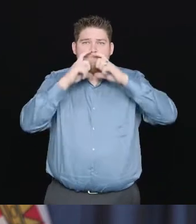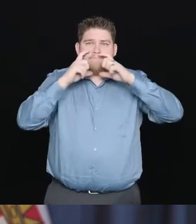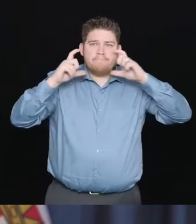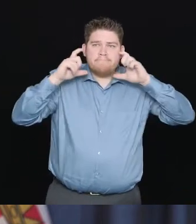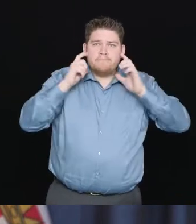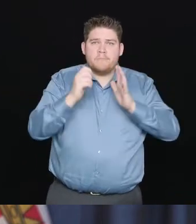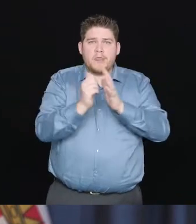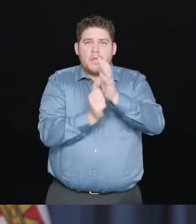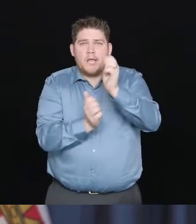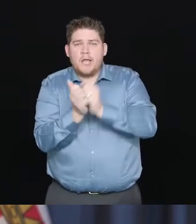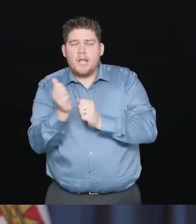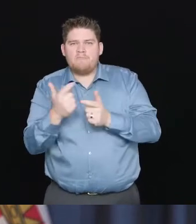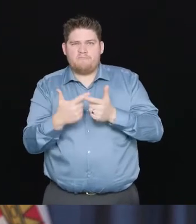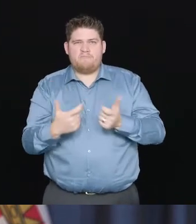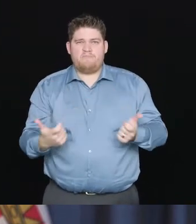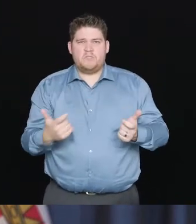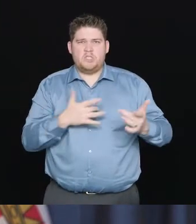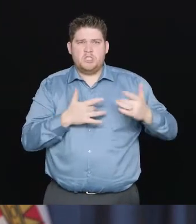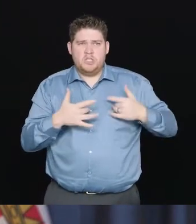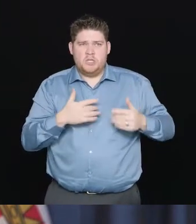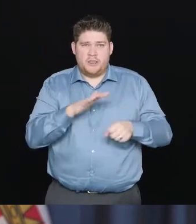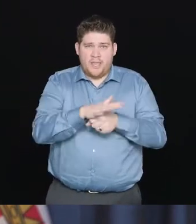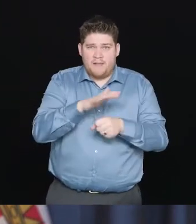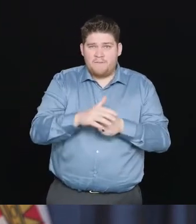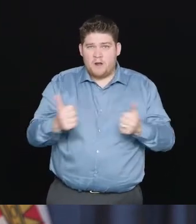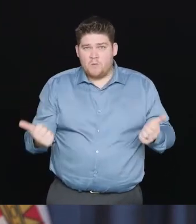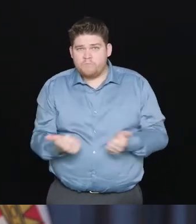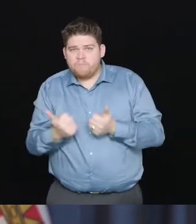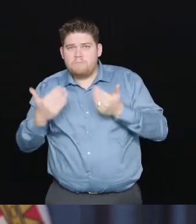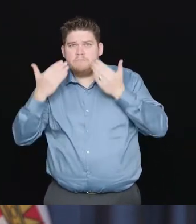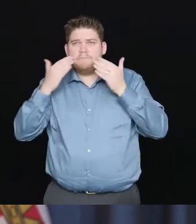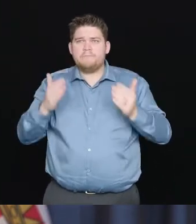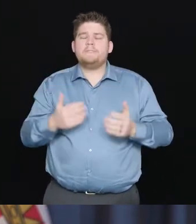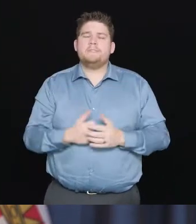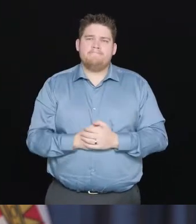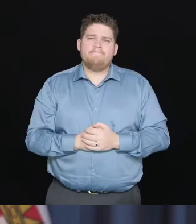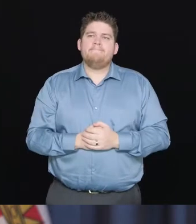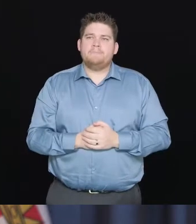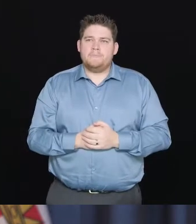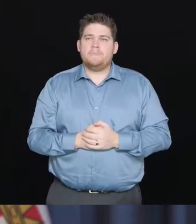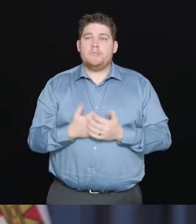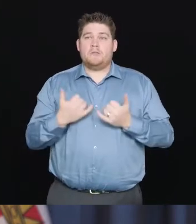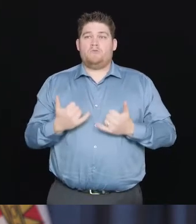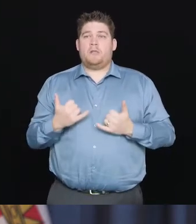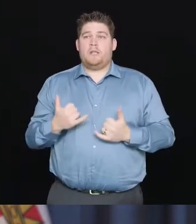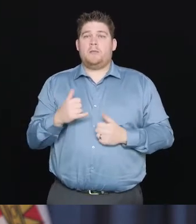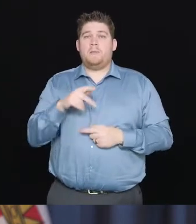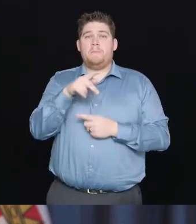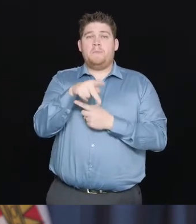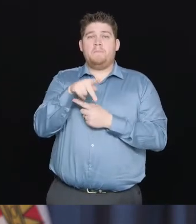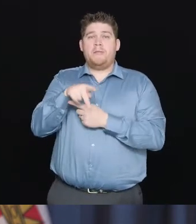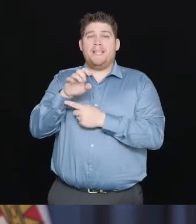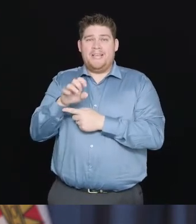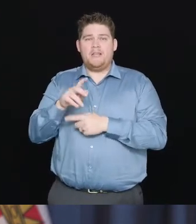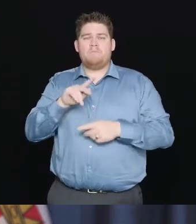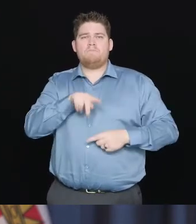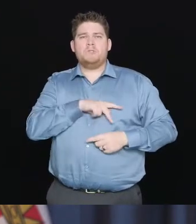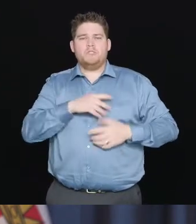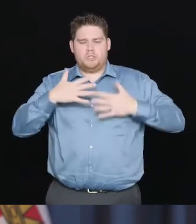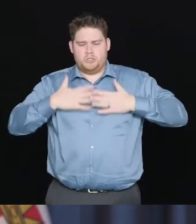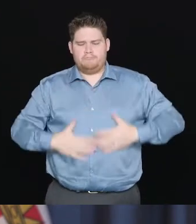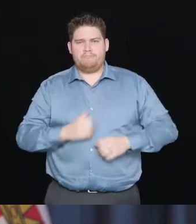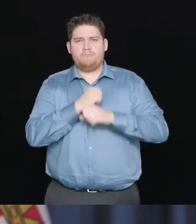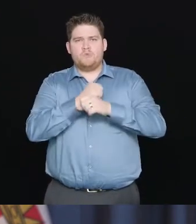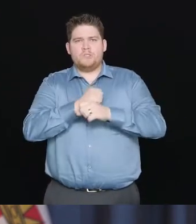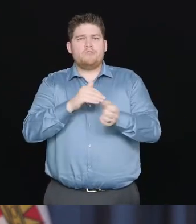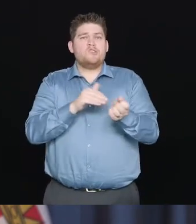international demand for PPE and a lot of disruption in what you would call the global manufacturing capacity and all the supply